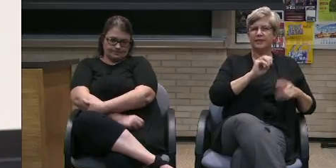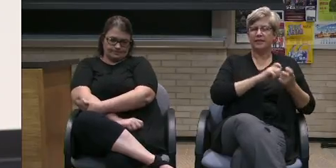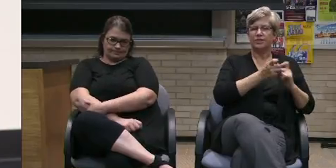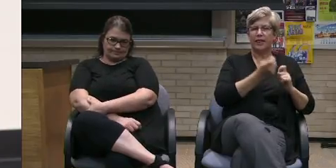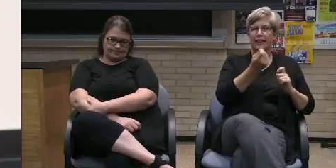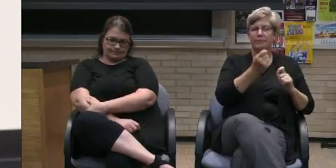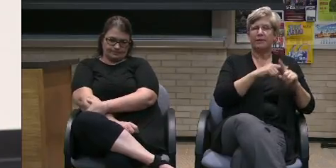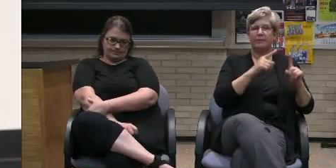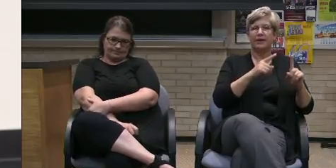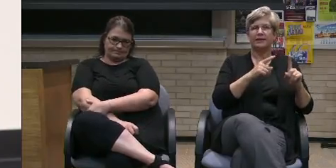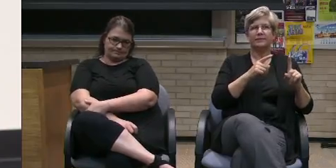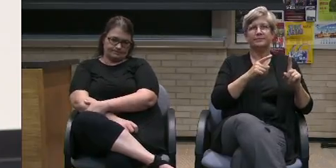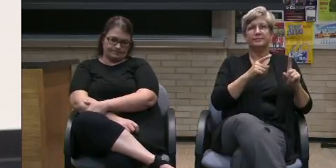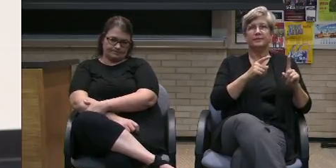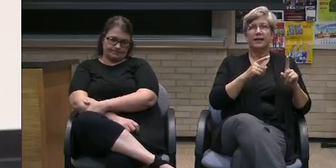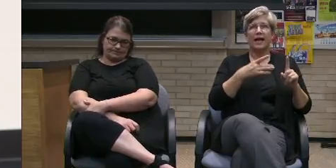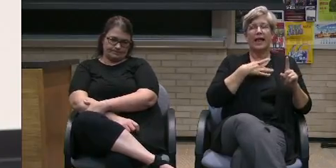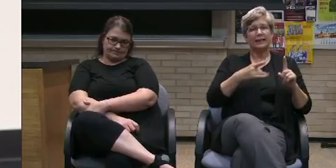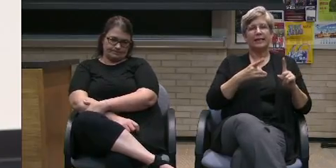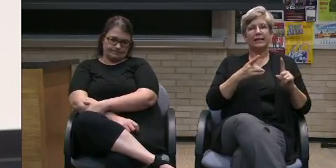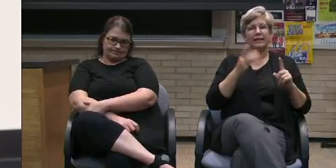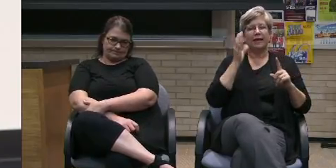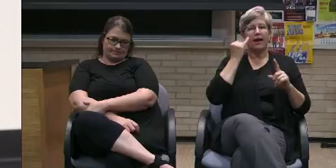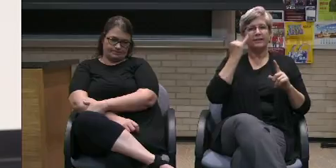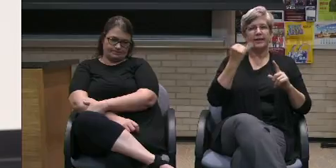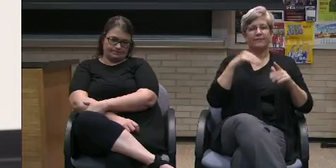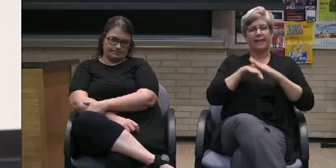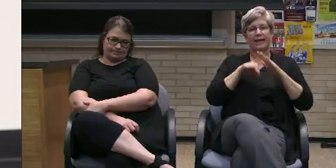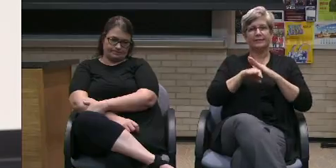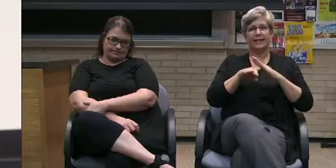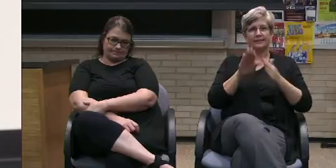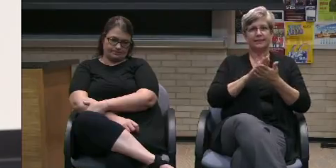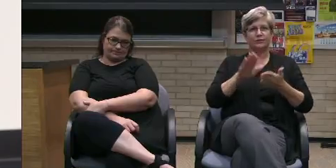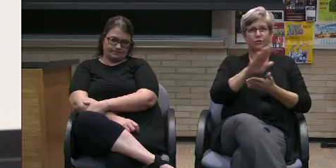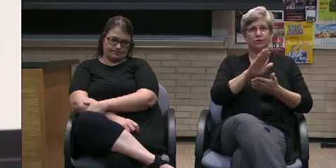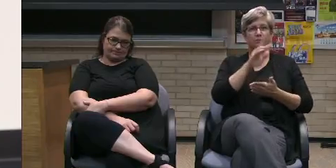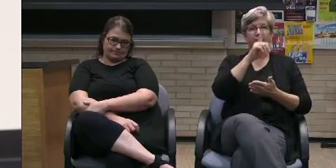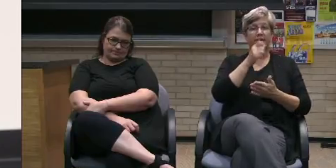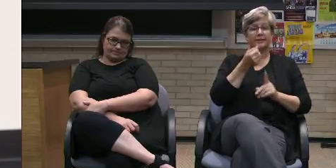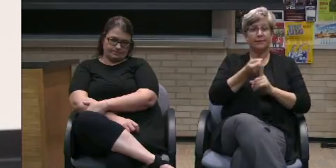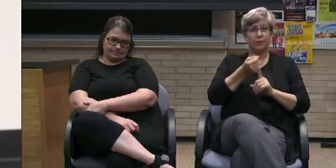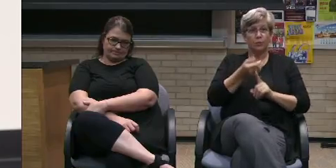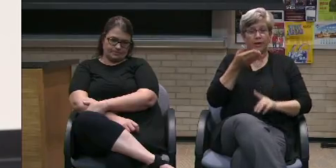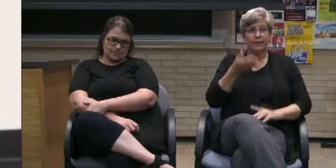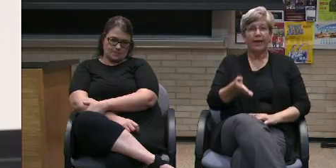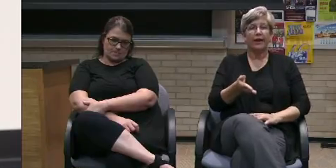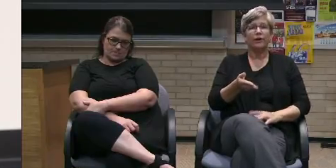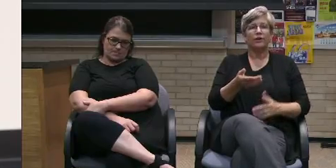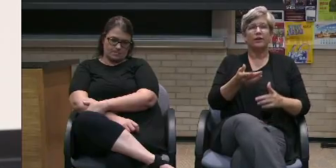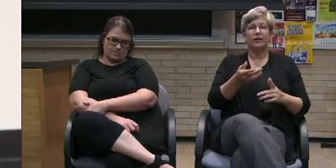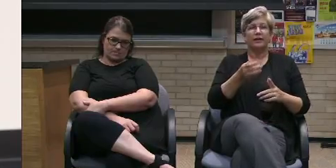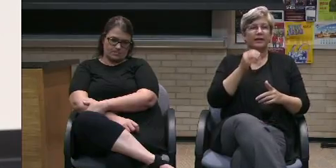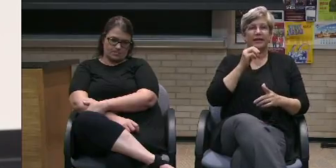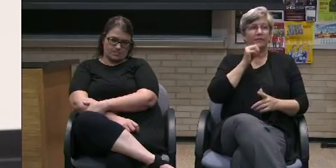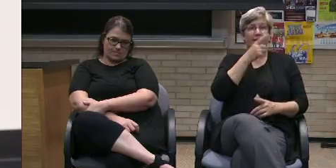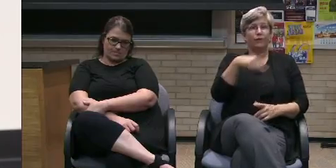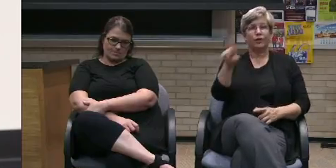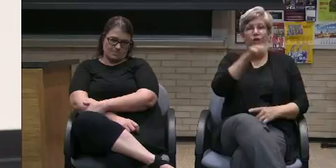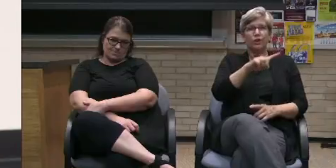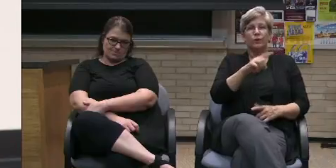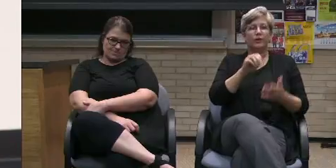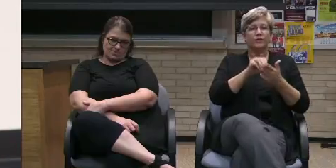really fulfilling about working in an access institution, because you know you're having an impact. If you weren't there, but for you, that student might have gone off the